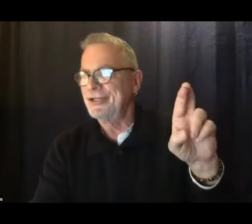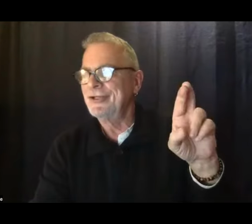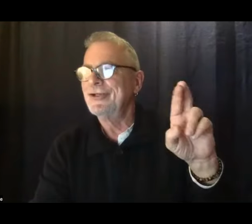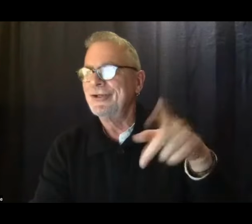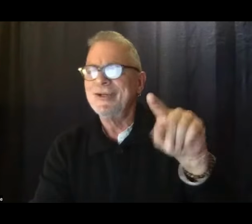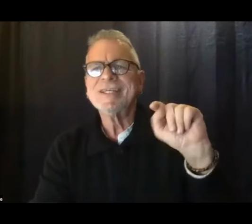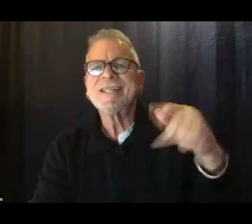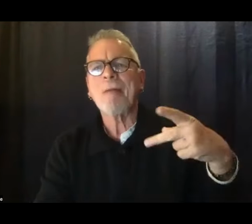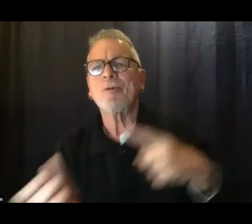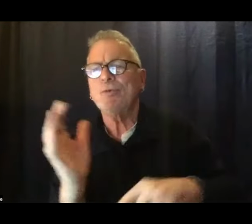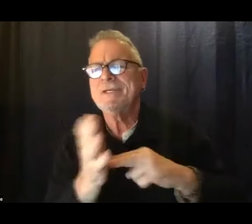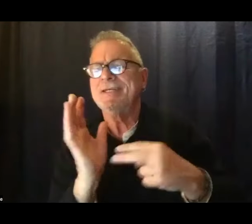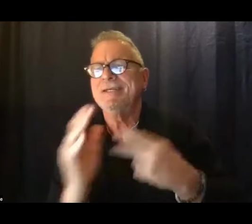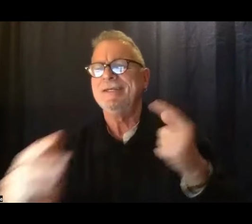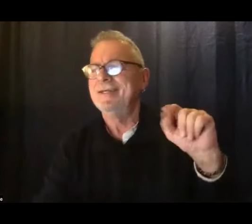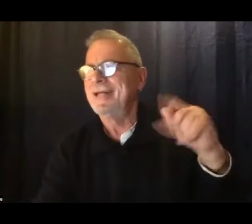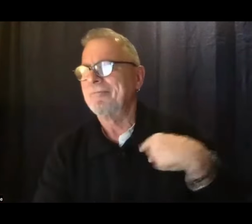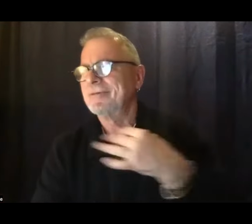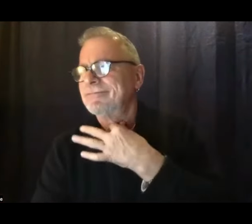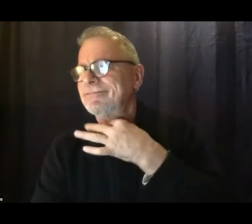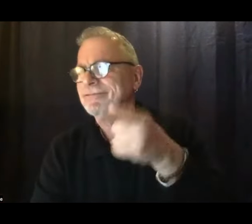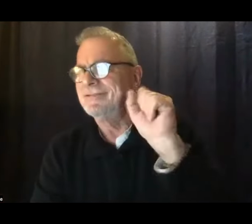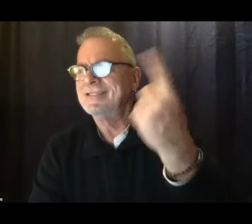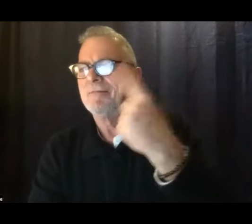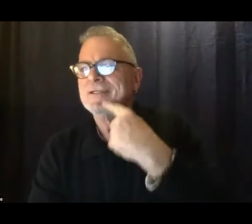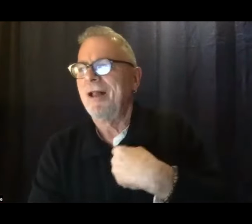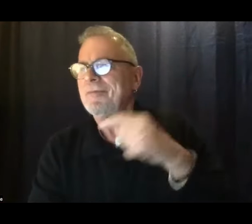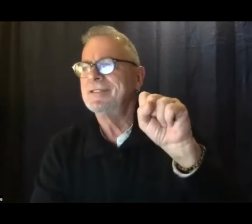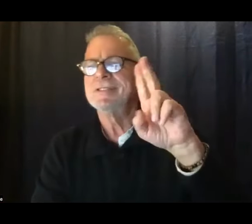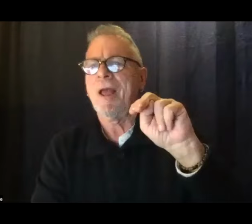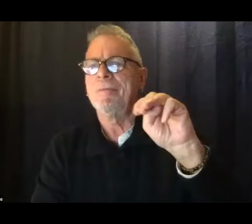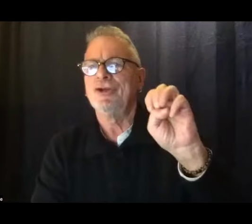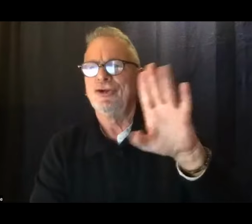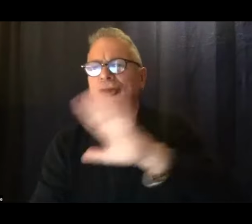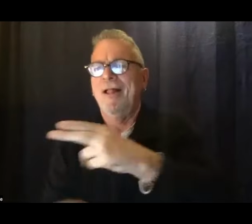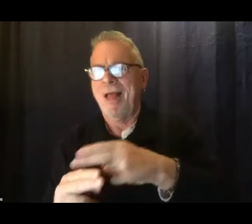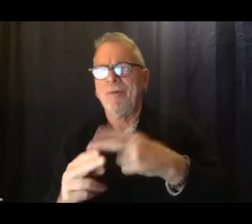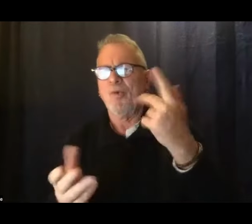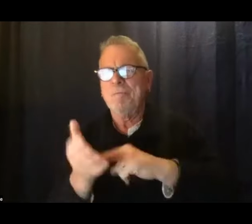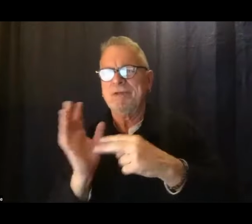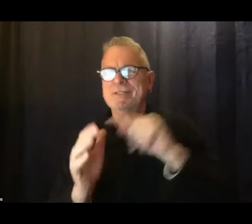okay, summer. You do the tap. Okay. So what do you mean by the tap?